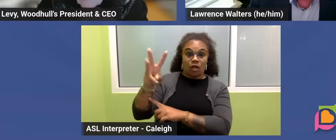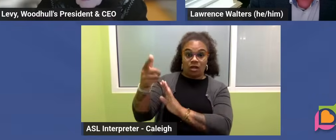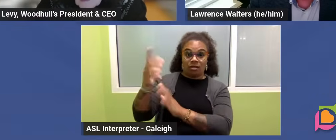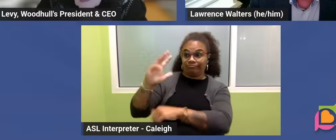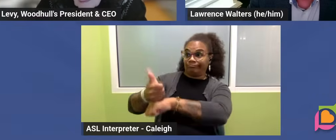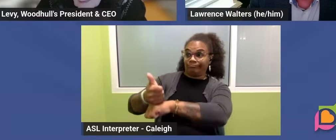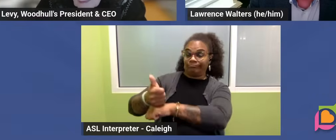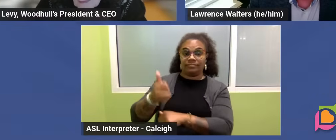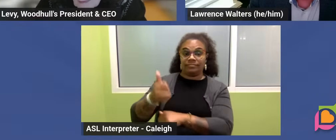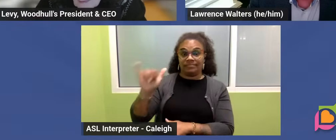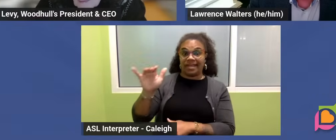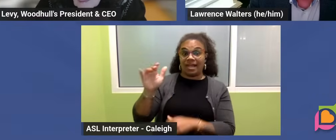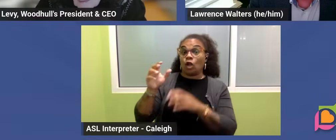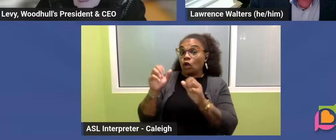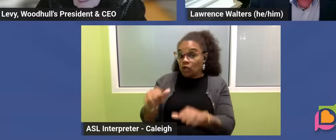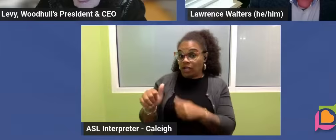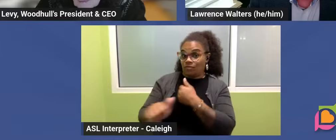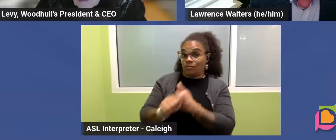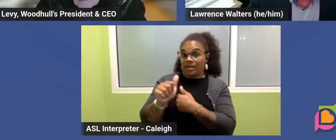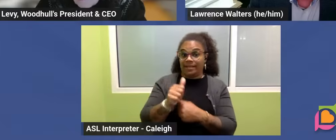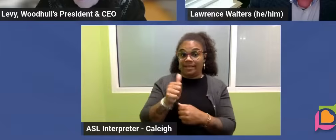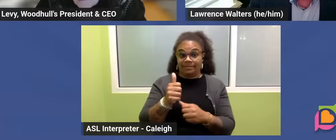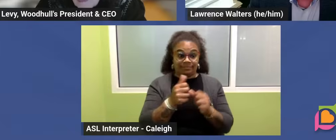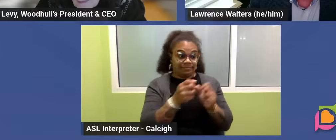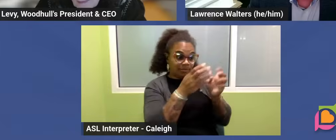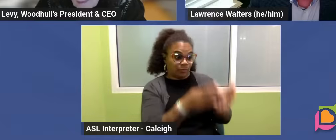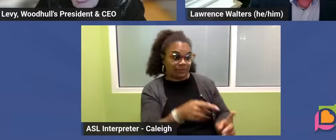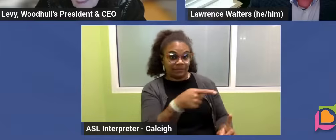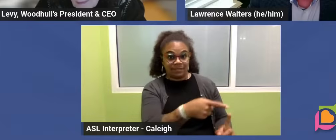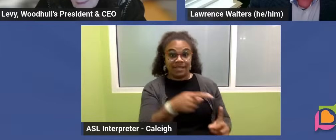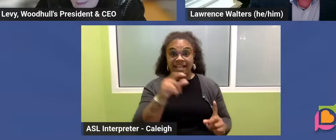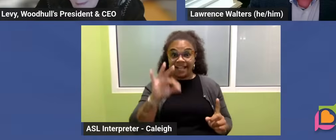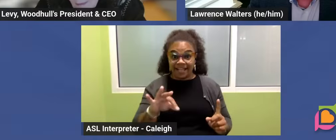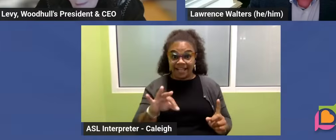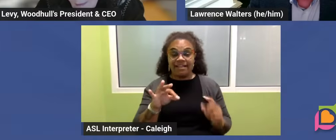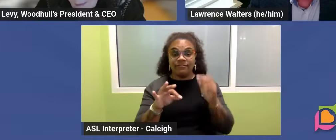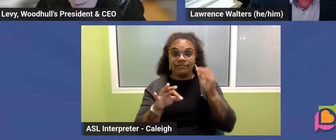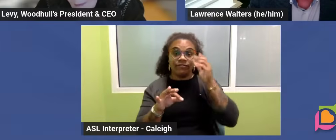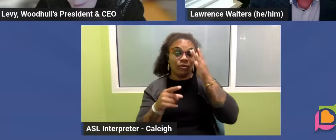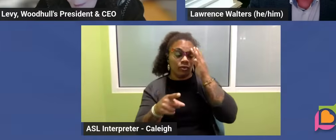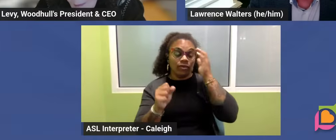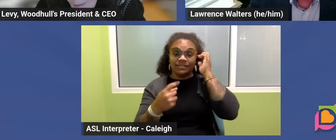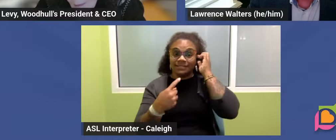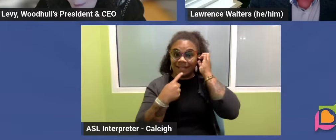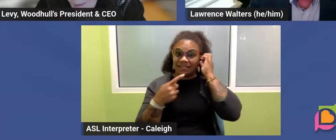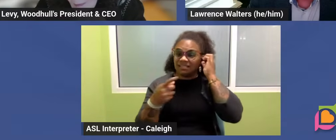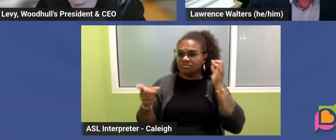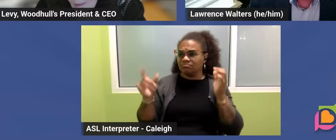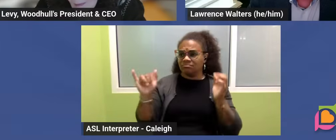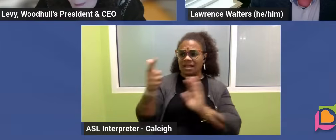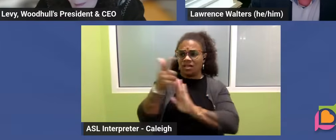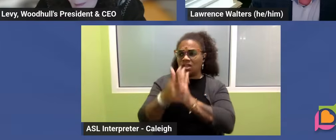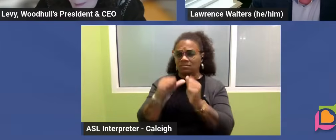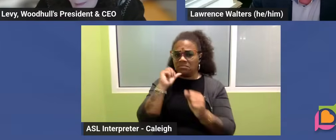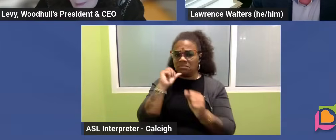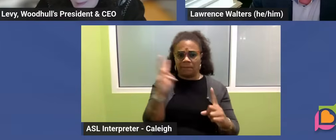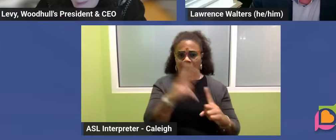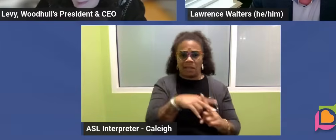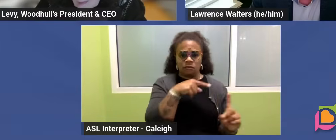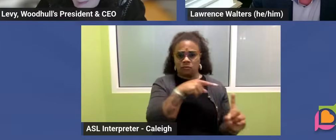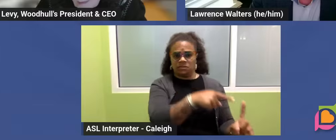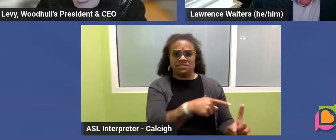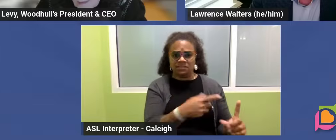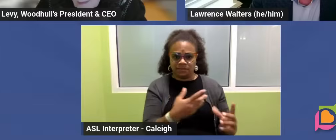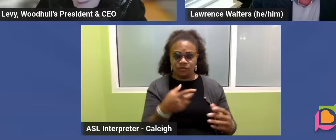way threaten you, even if there's an argument that law does not directly apply to you, you are going to